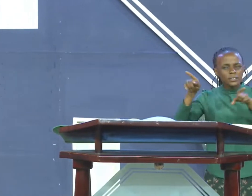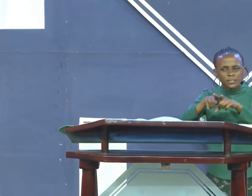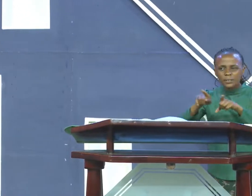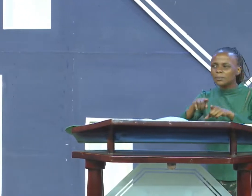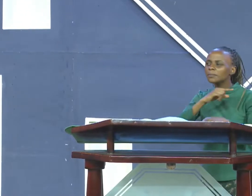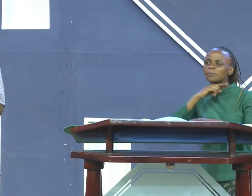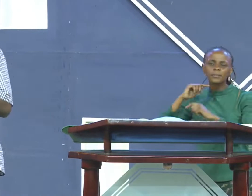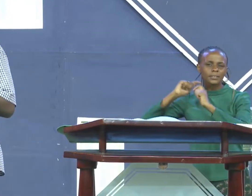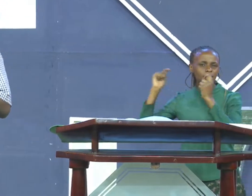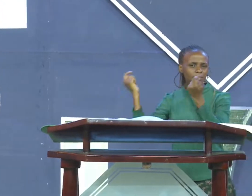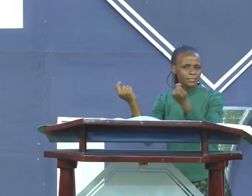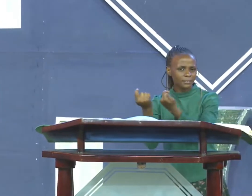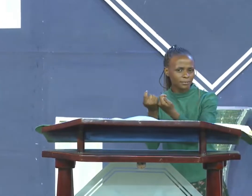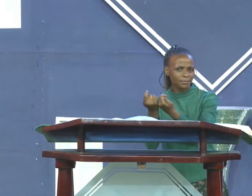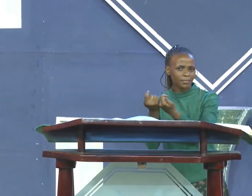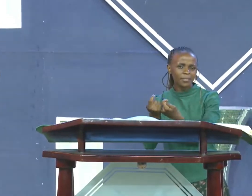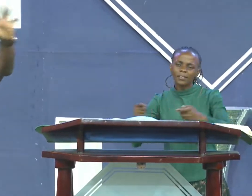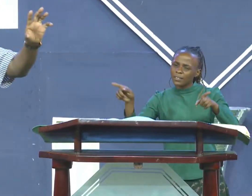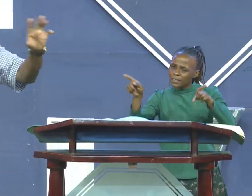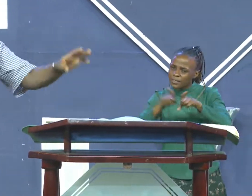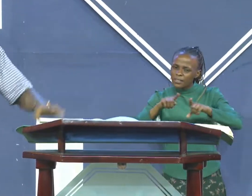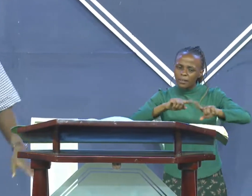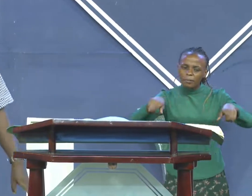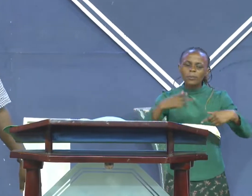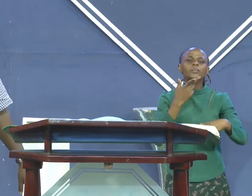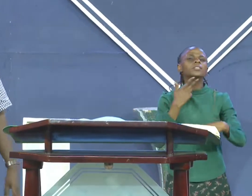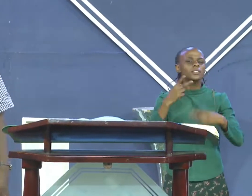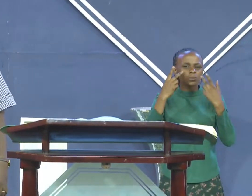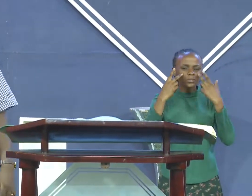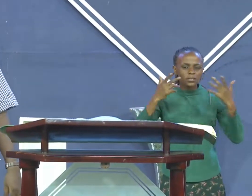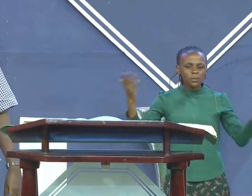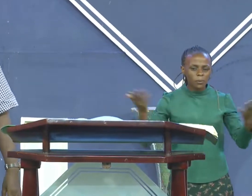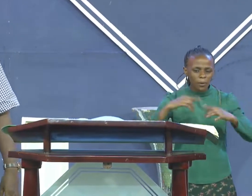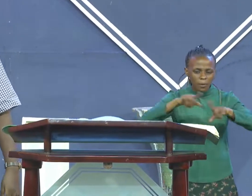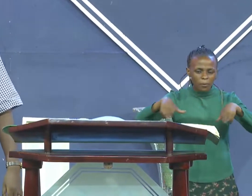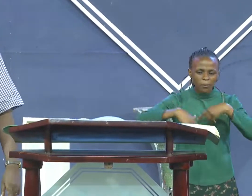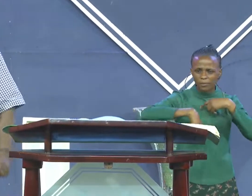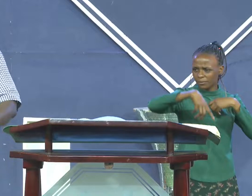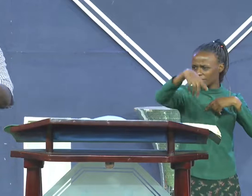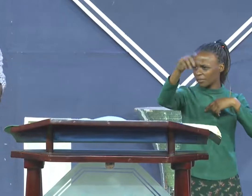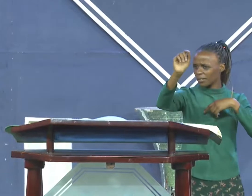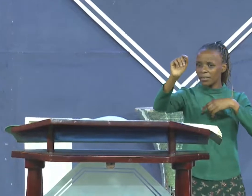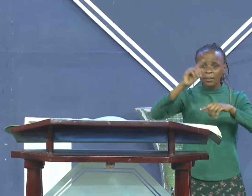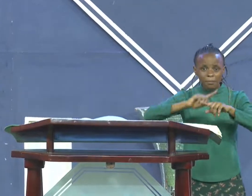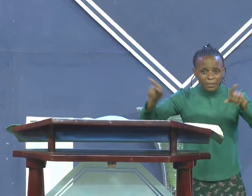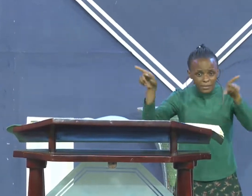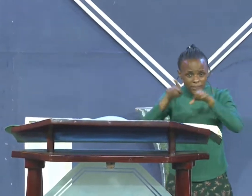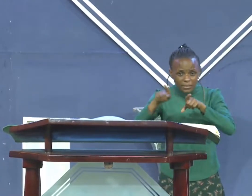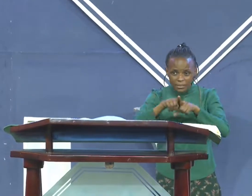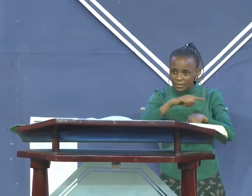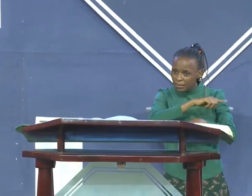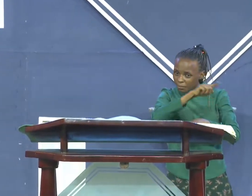pastor team. We need to see where we are going. But you need it also